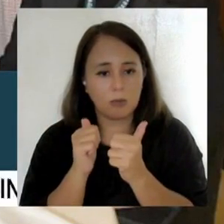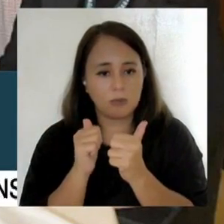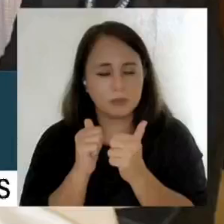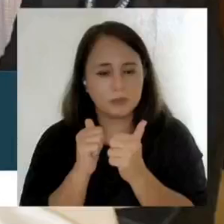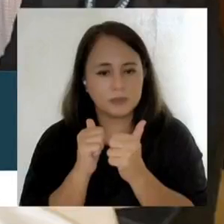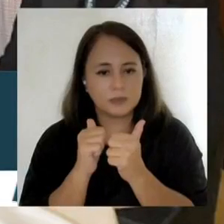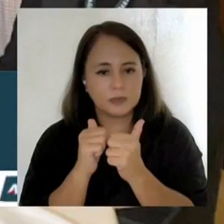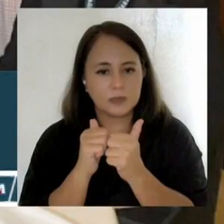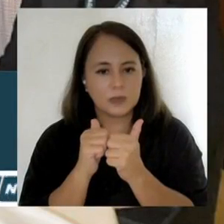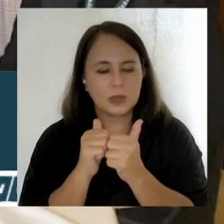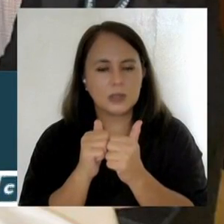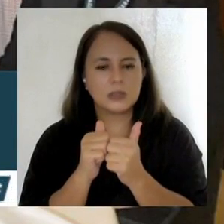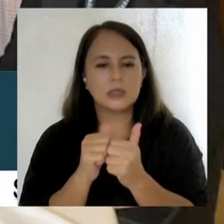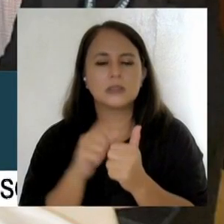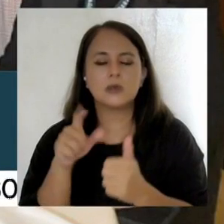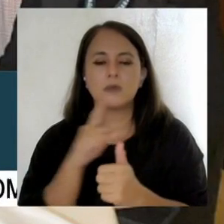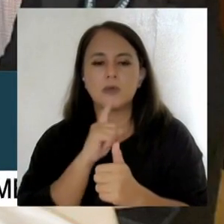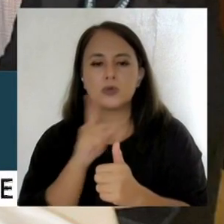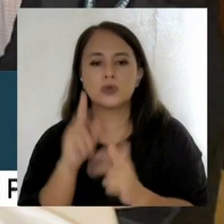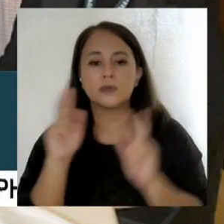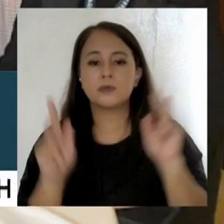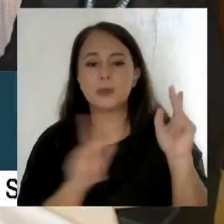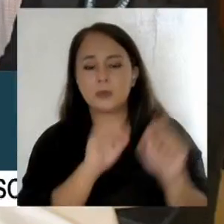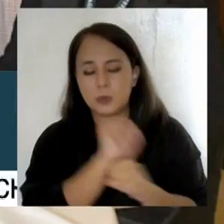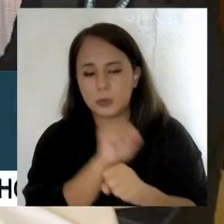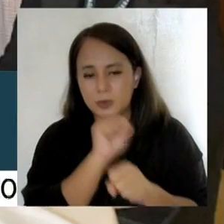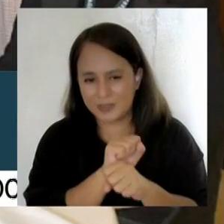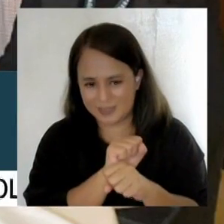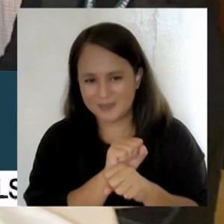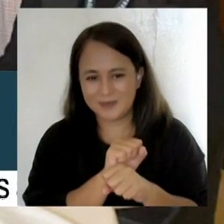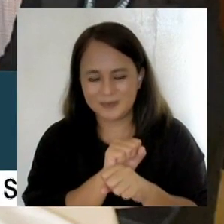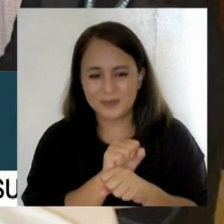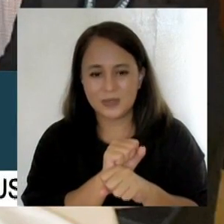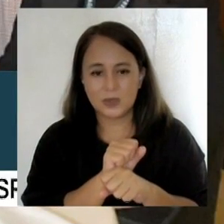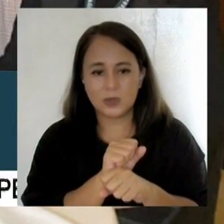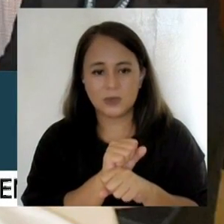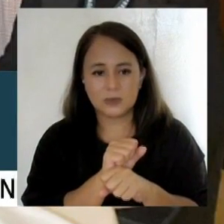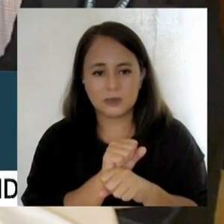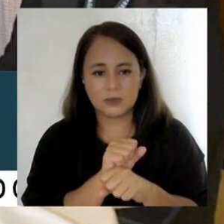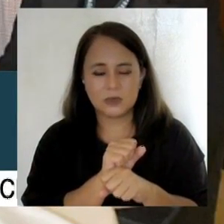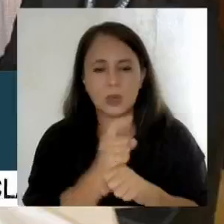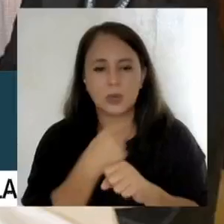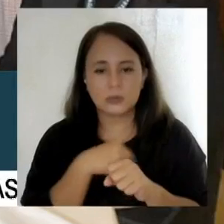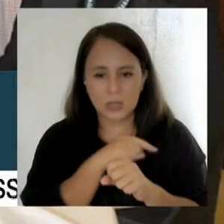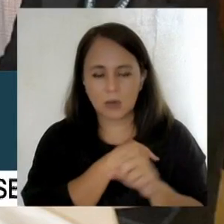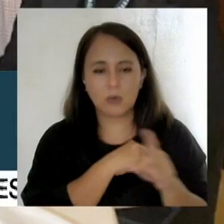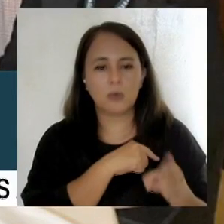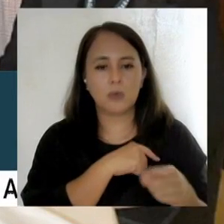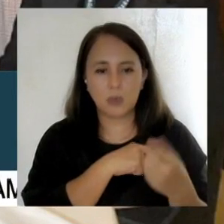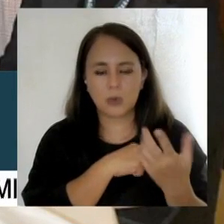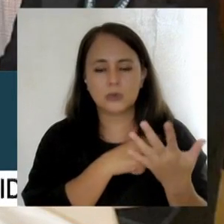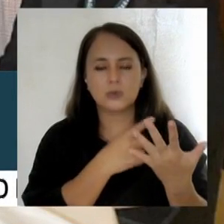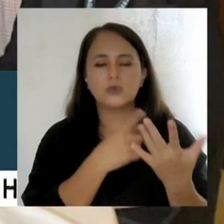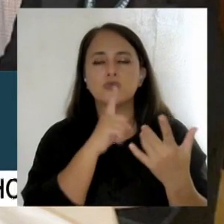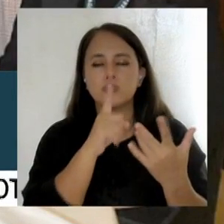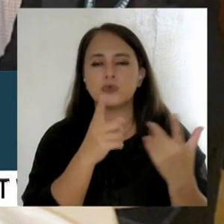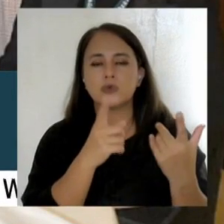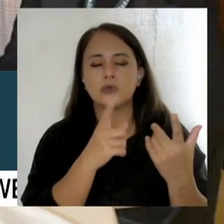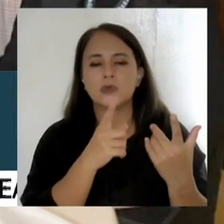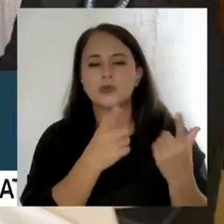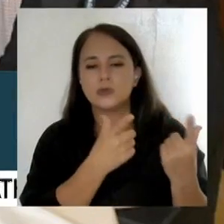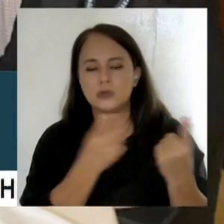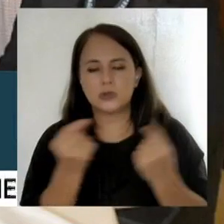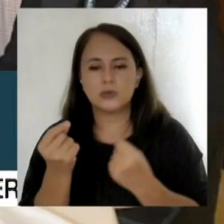seeing to it that the people working on our cases will really do their job. Yun bang